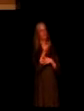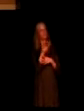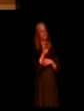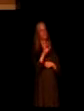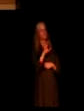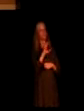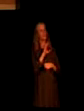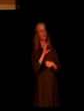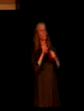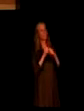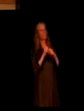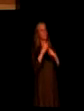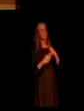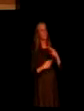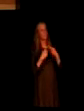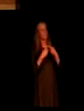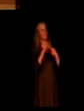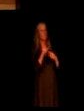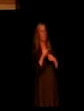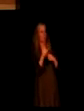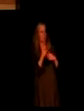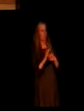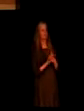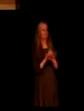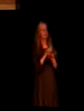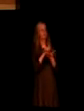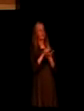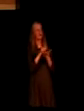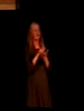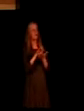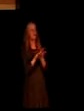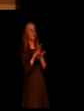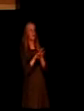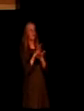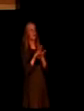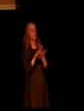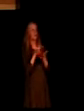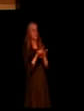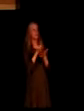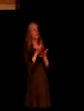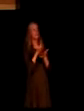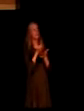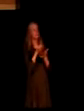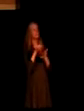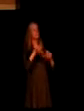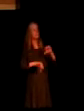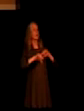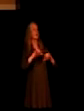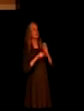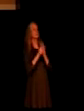of the carbon cycle. And so I wrote a paper to Science on might be a planetary boundary